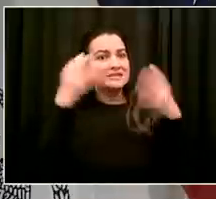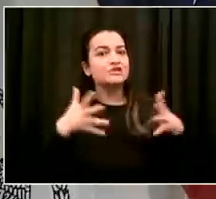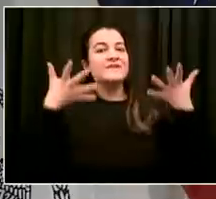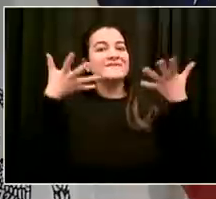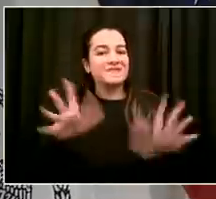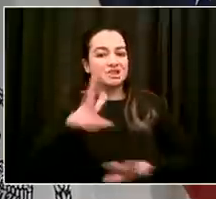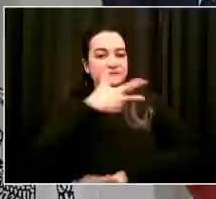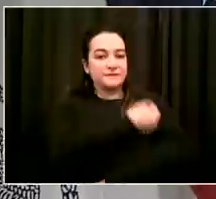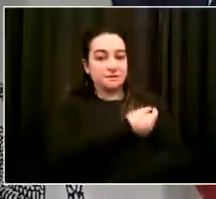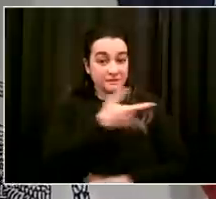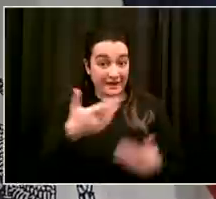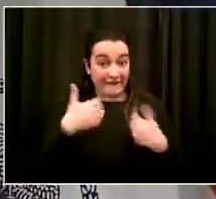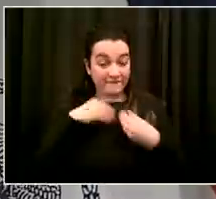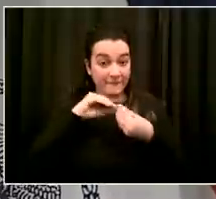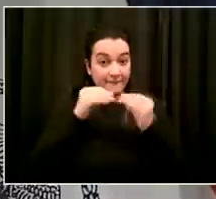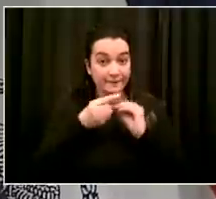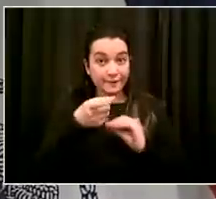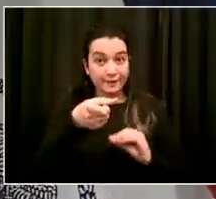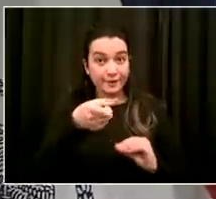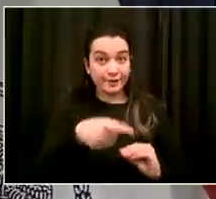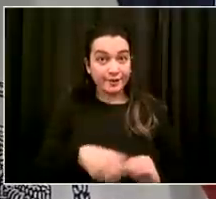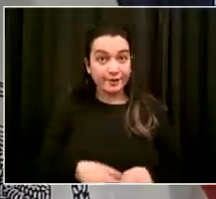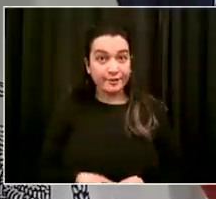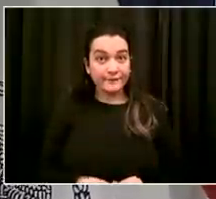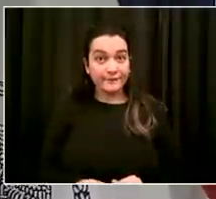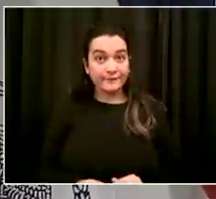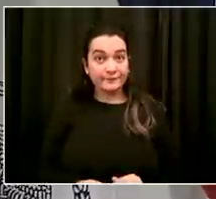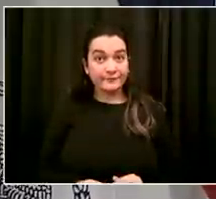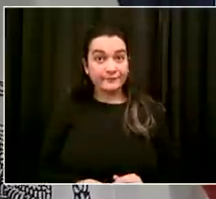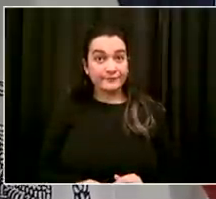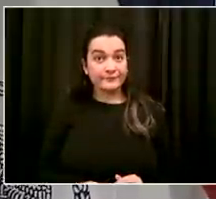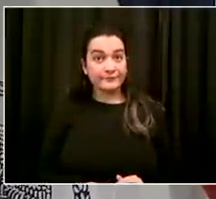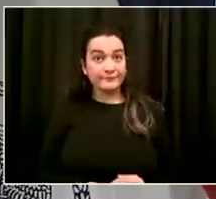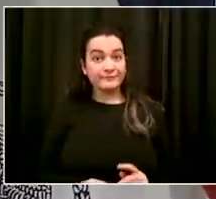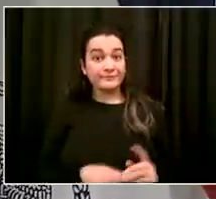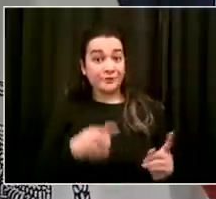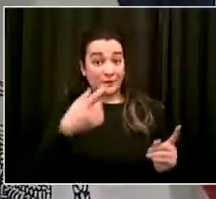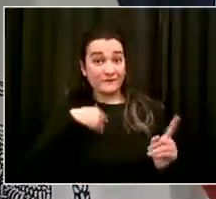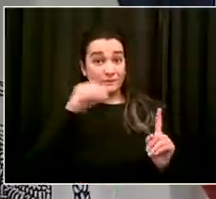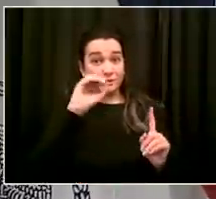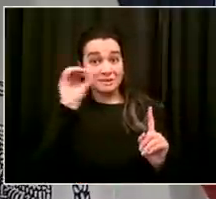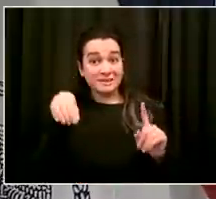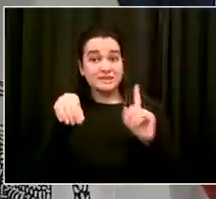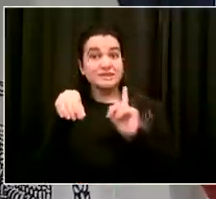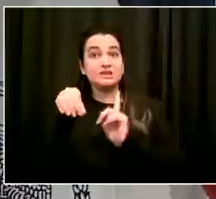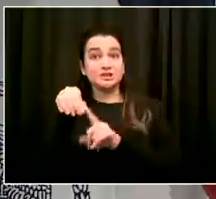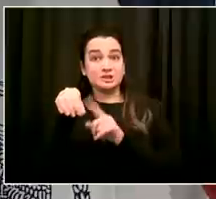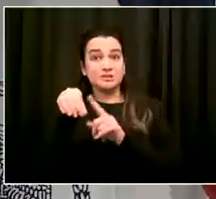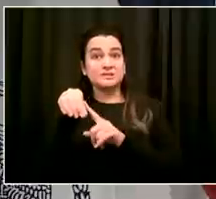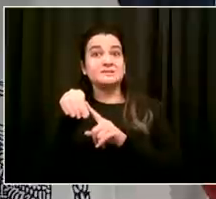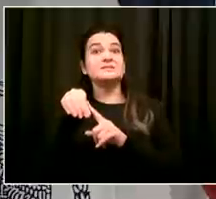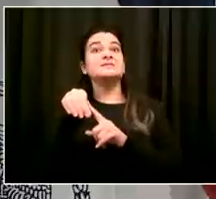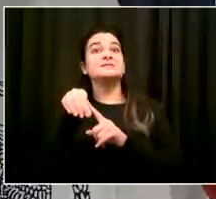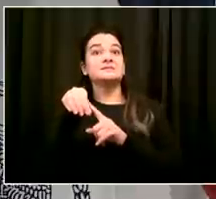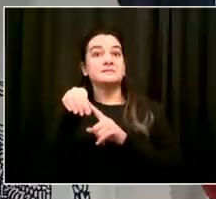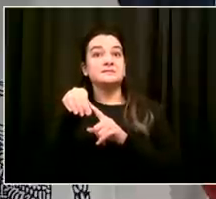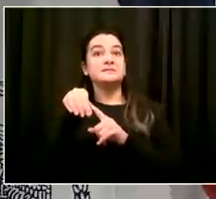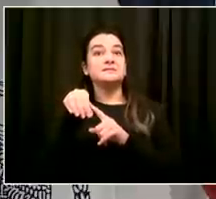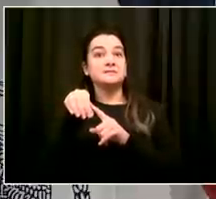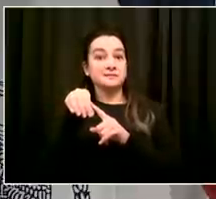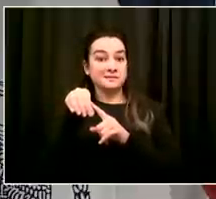Great question. And again, we are real, I'm more anxious than anyone